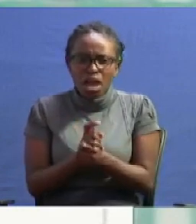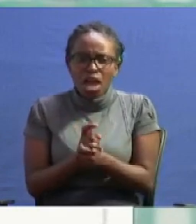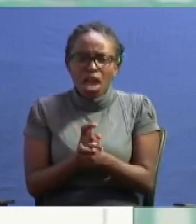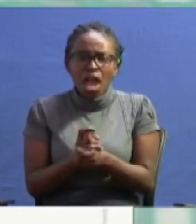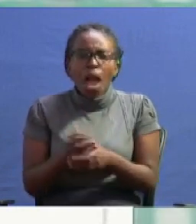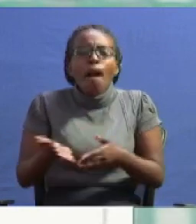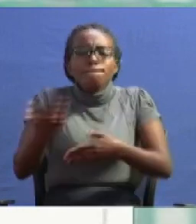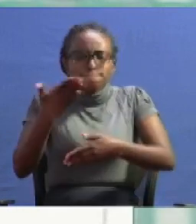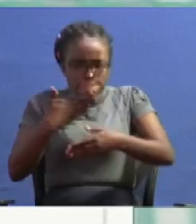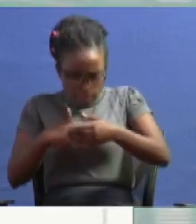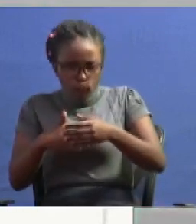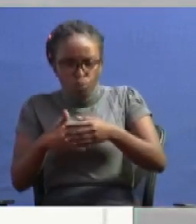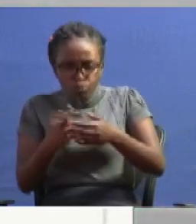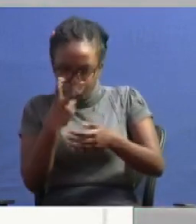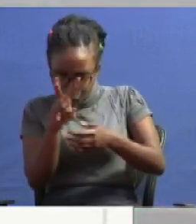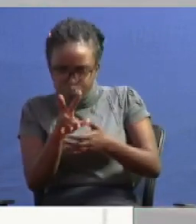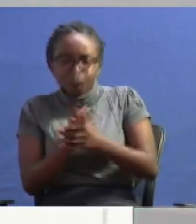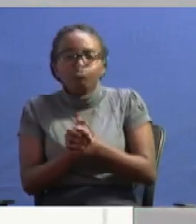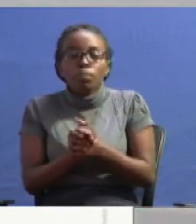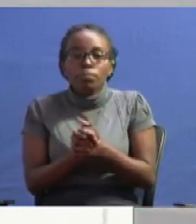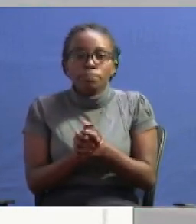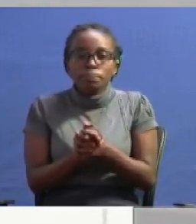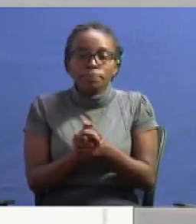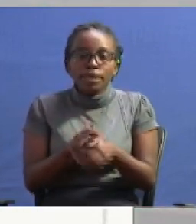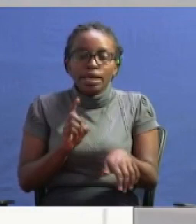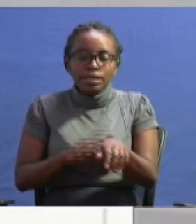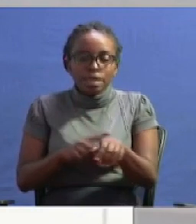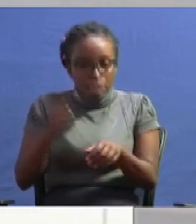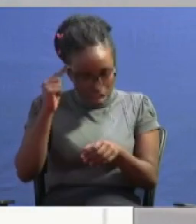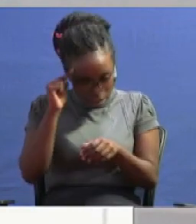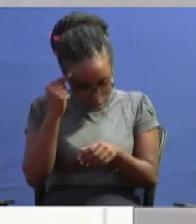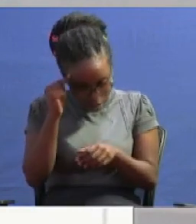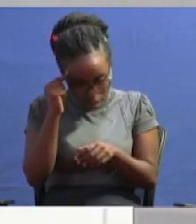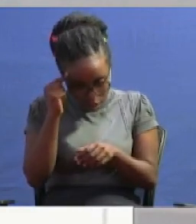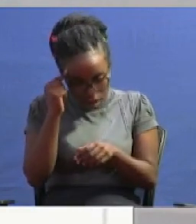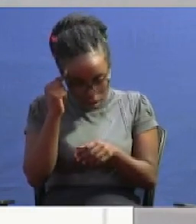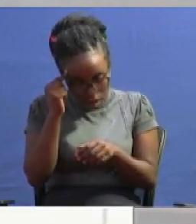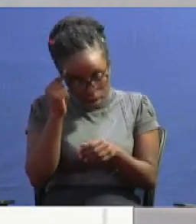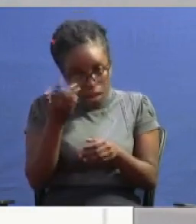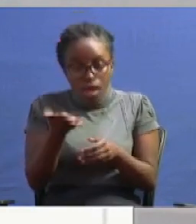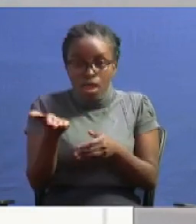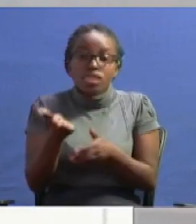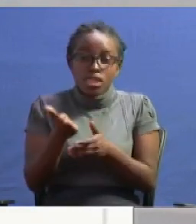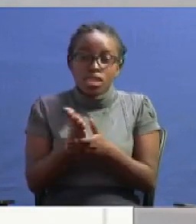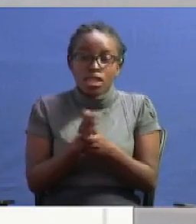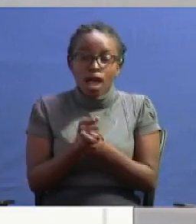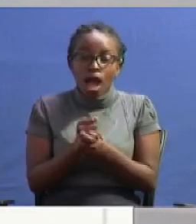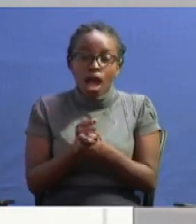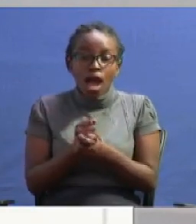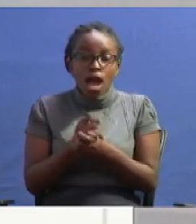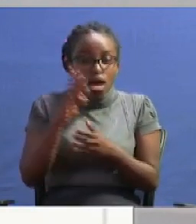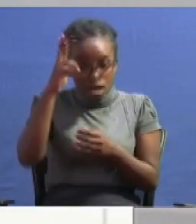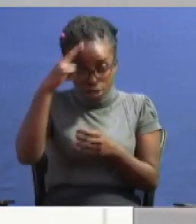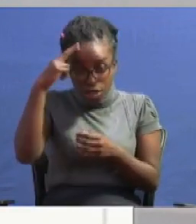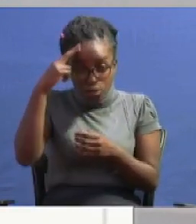backyard. Okay. And what do you think could be the reason for this sidelining? I mean, this is a